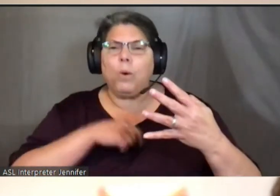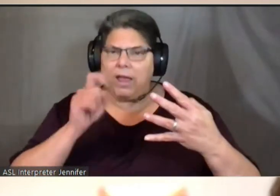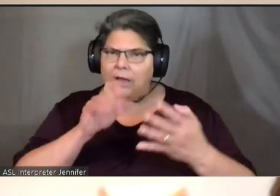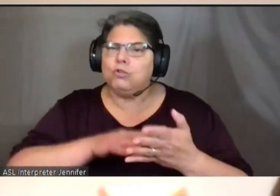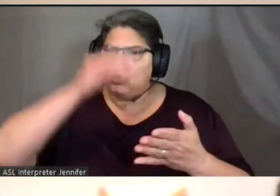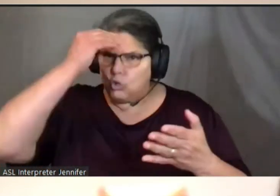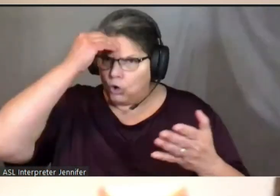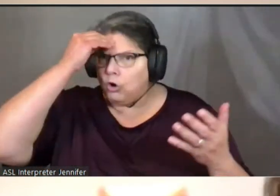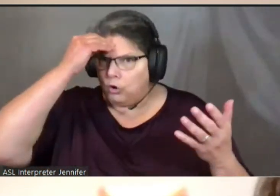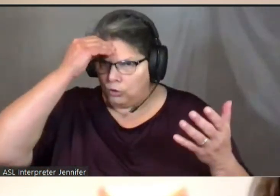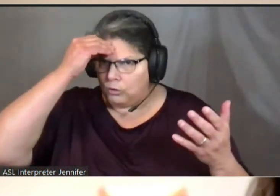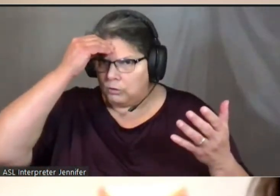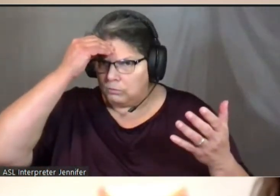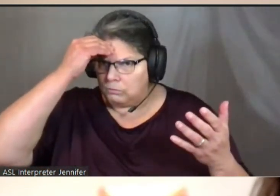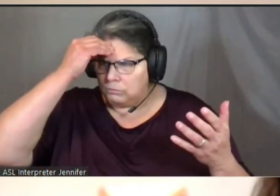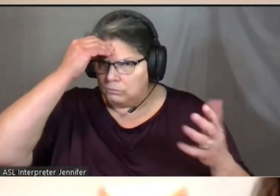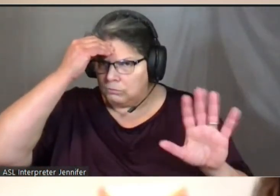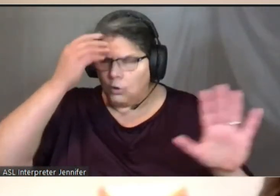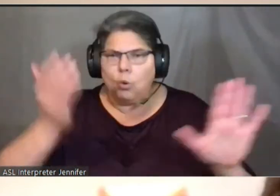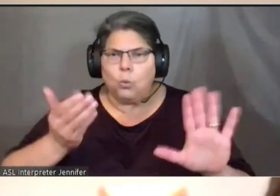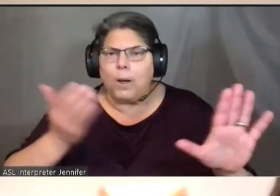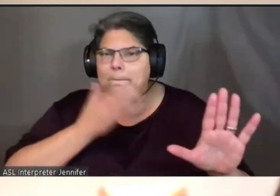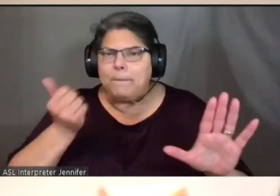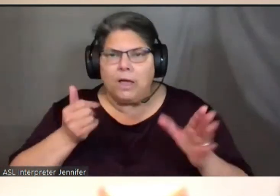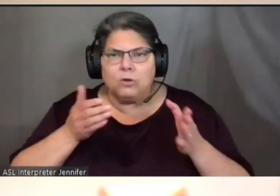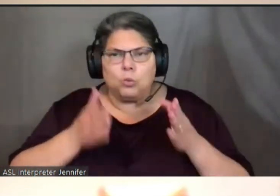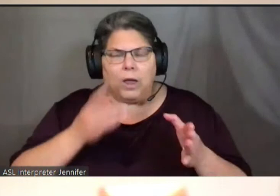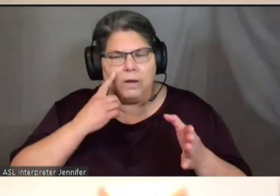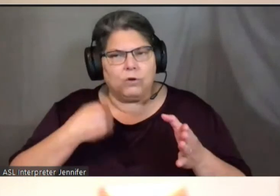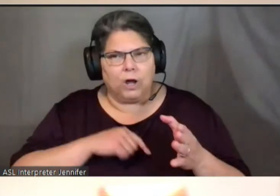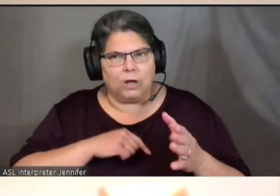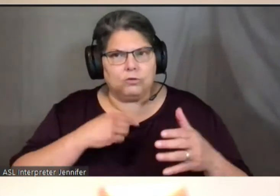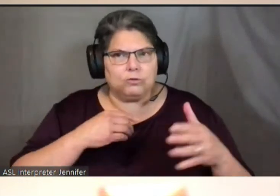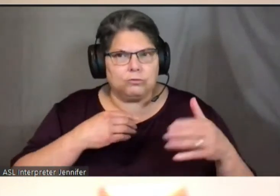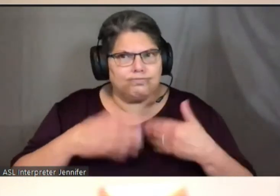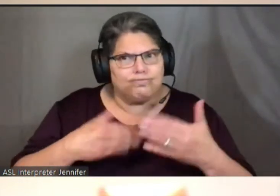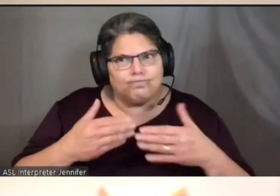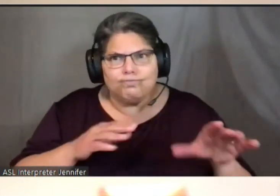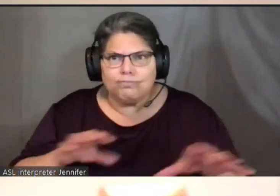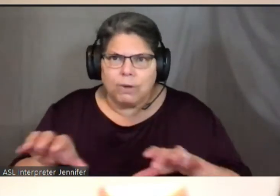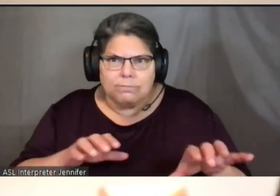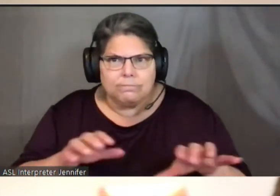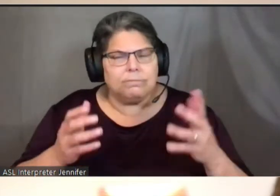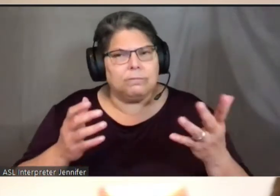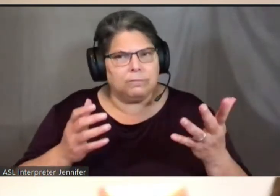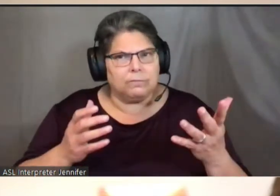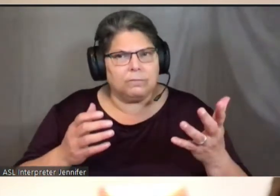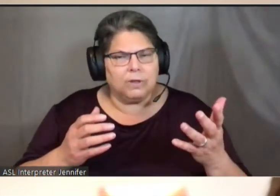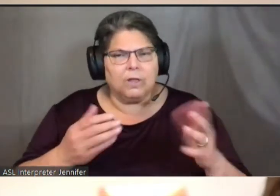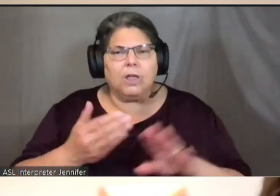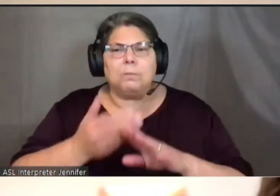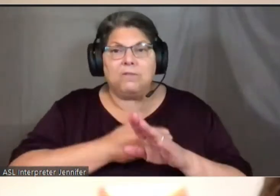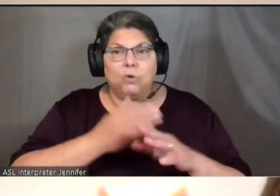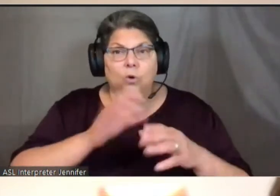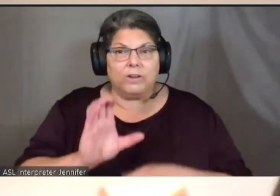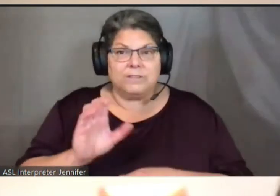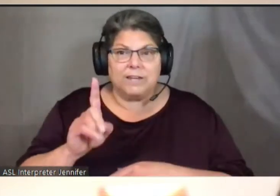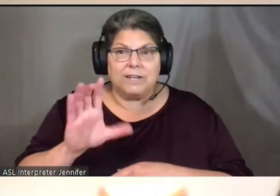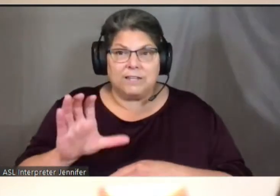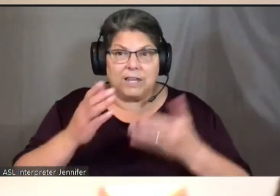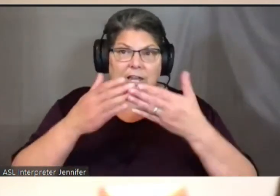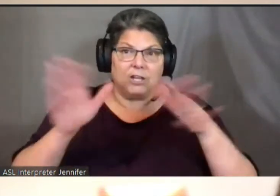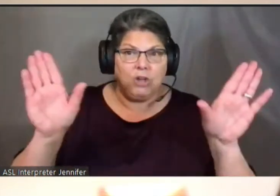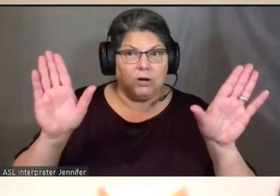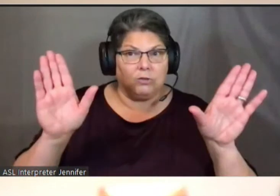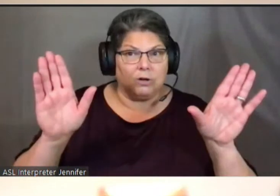own best behaviors and practices before the general guidance is withdrawn beyond the